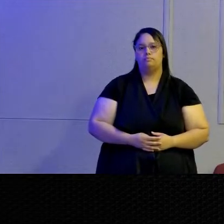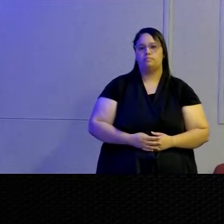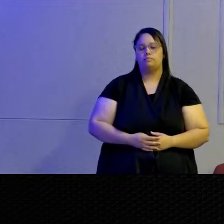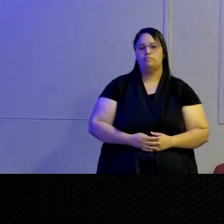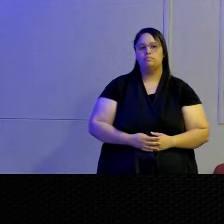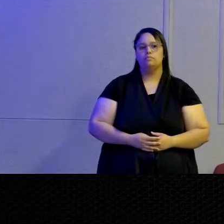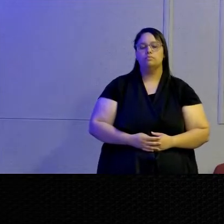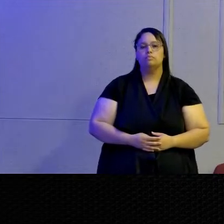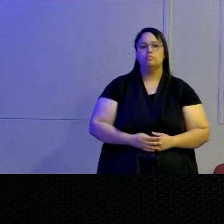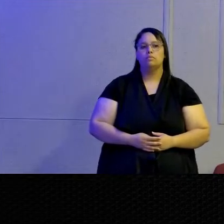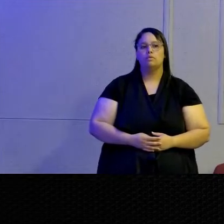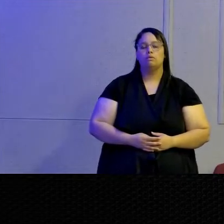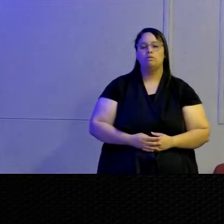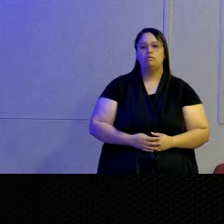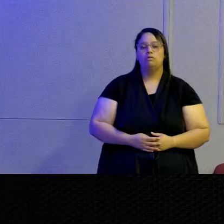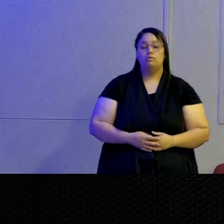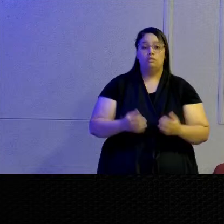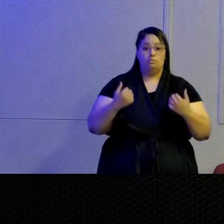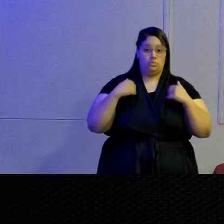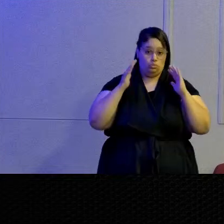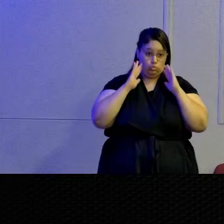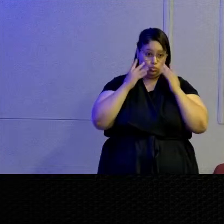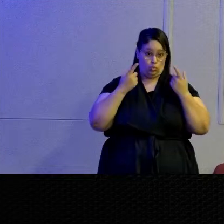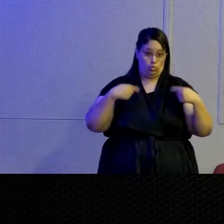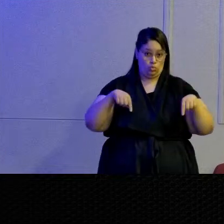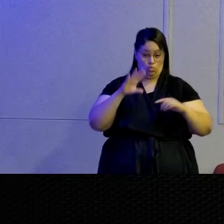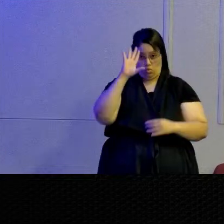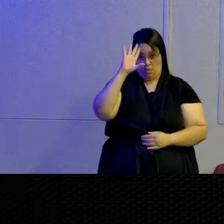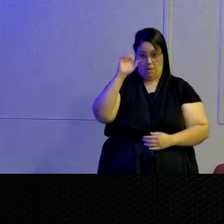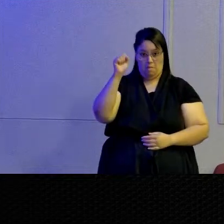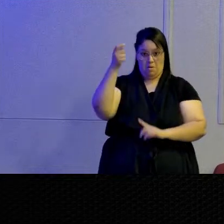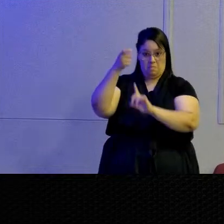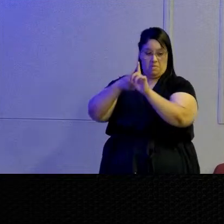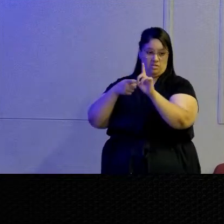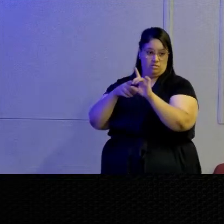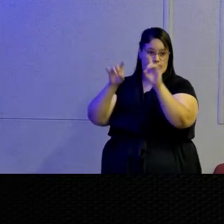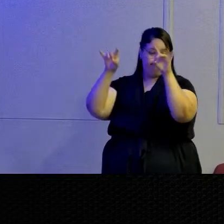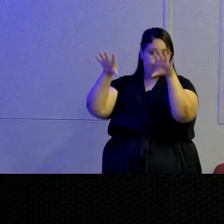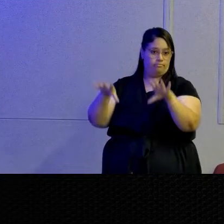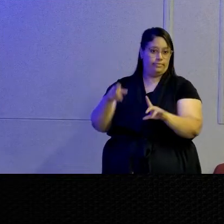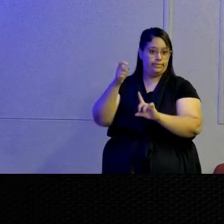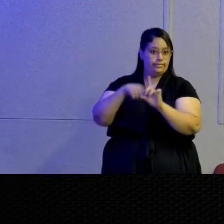So I don't know whether people still remember this terrible person.